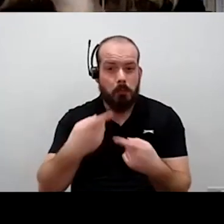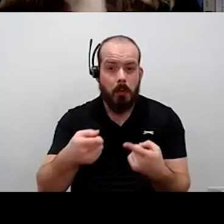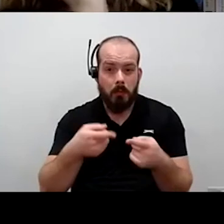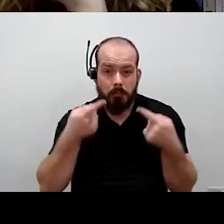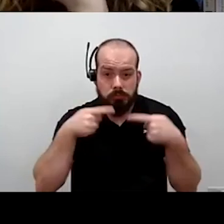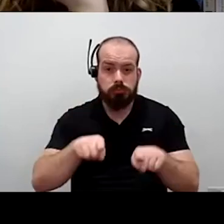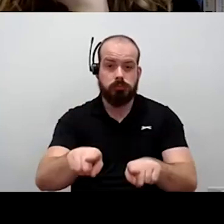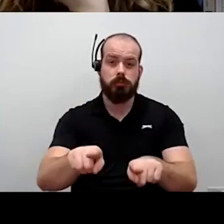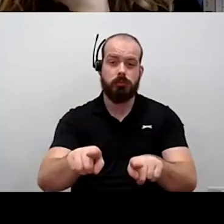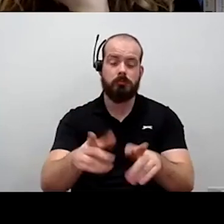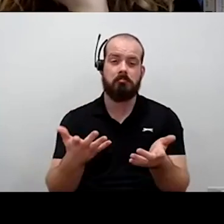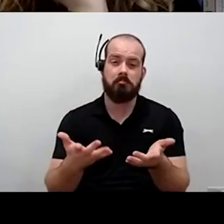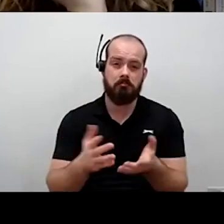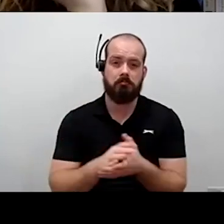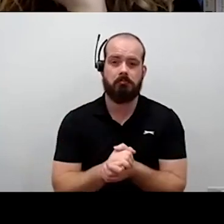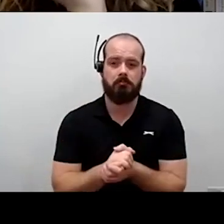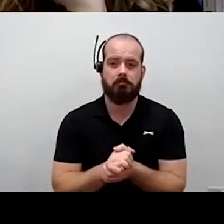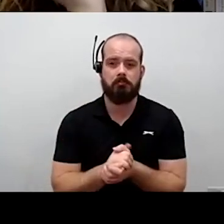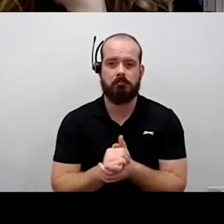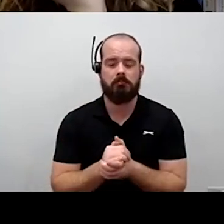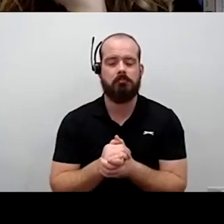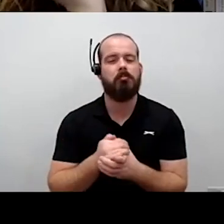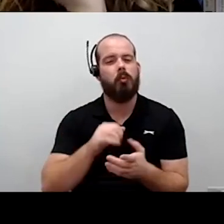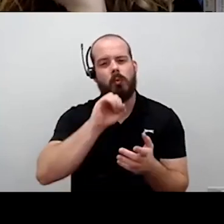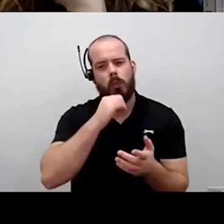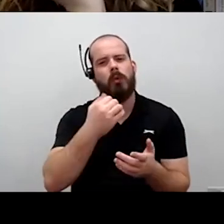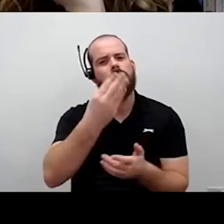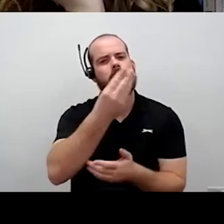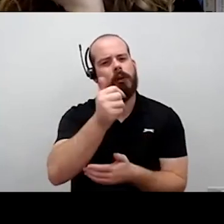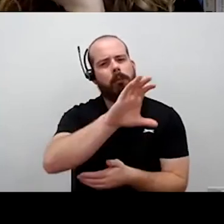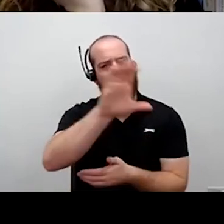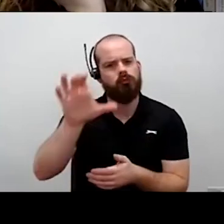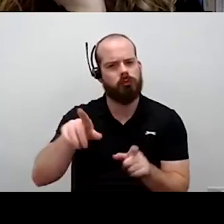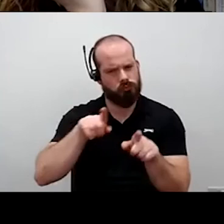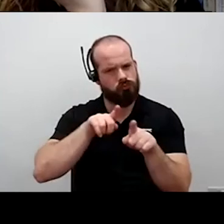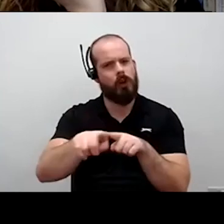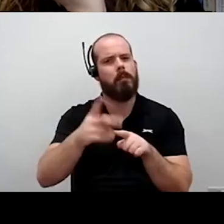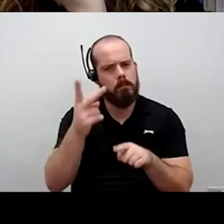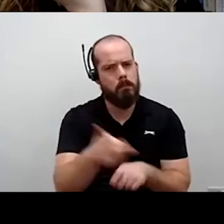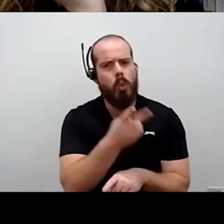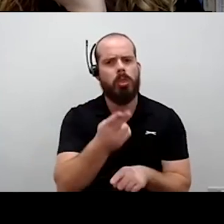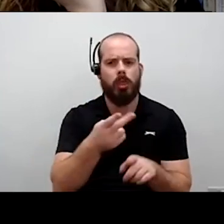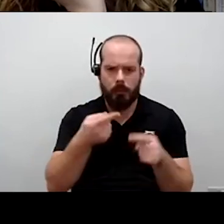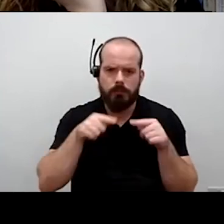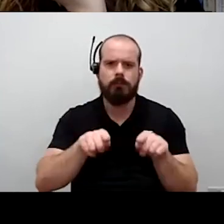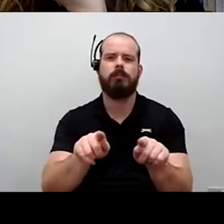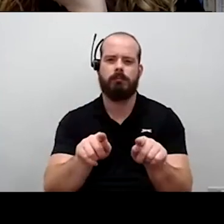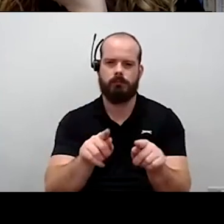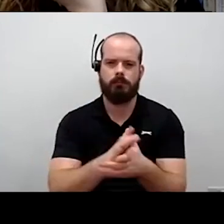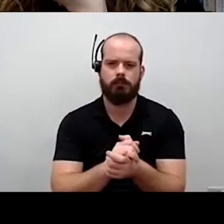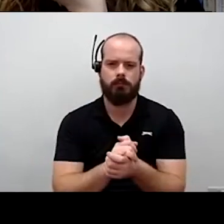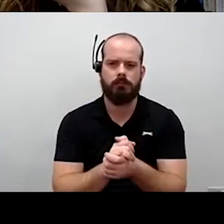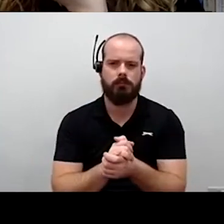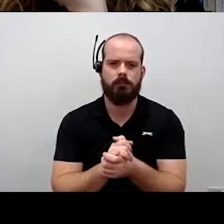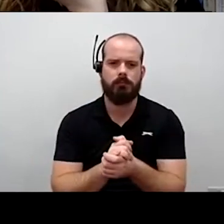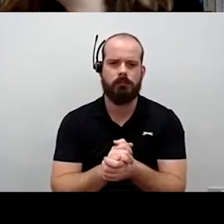and renewables, right? And I think there will be some countries that will be trying for that. But in generally, I mean, Andy